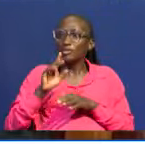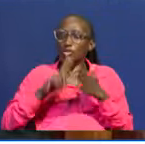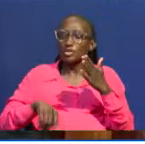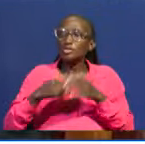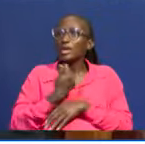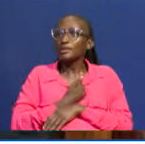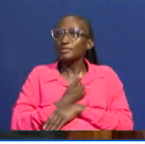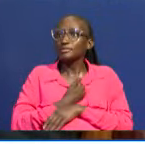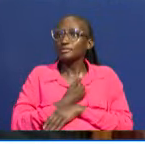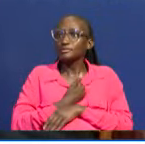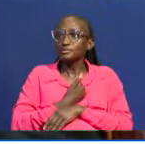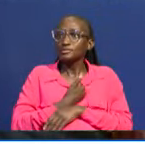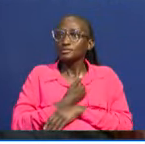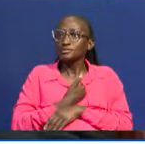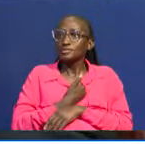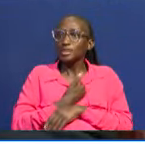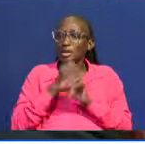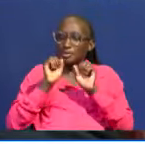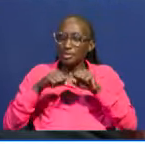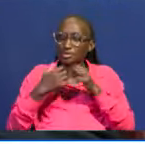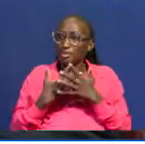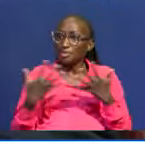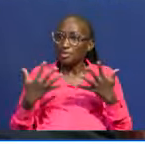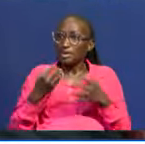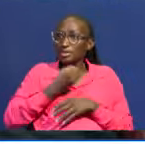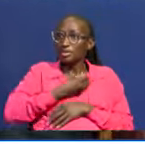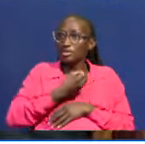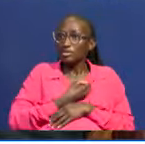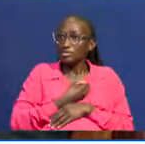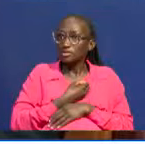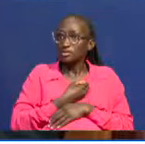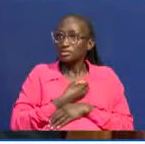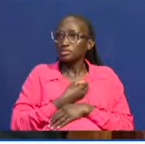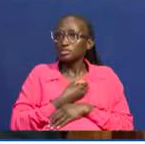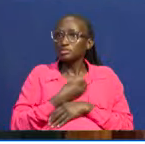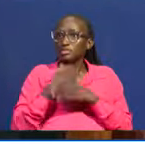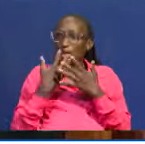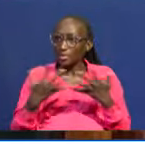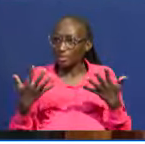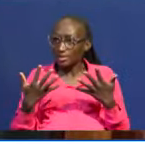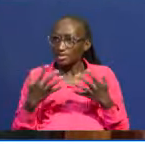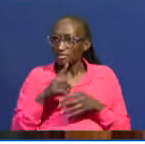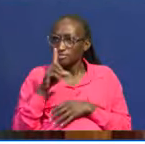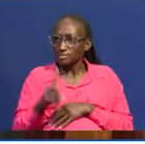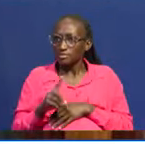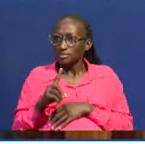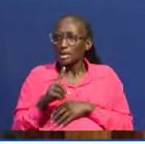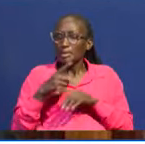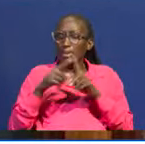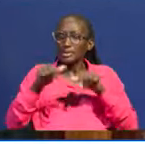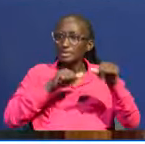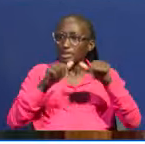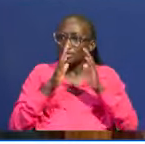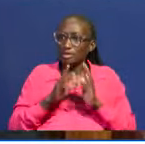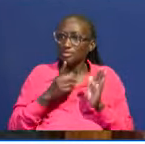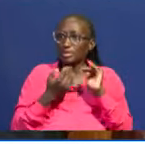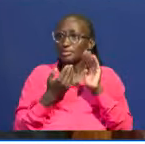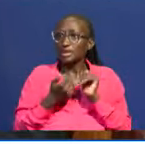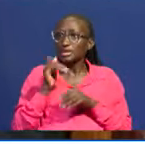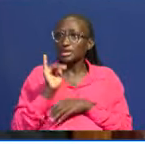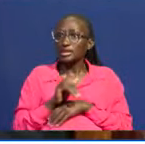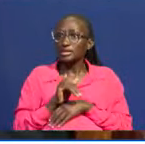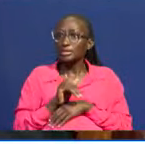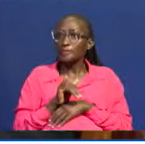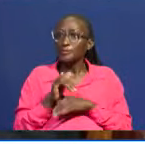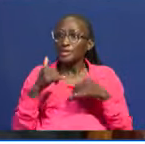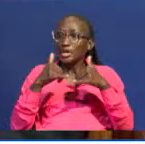belongings. So can an estate own an estate? It is administrators. We would expect that